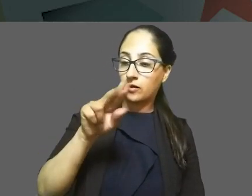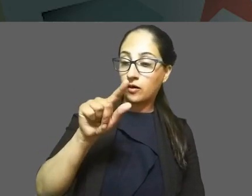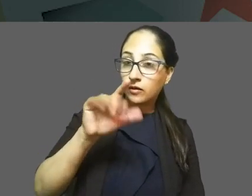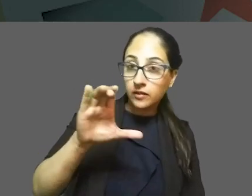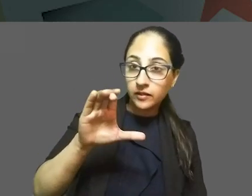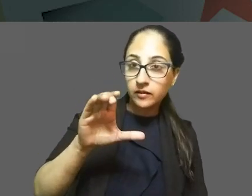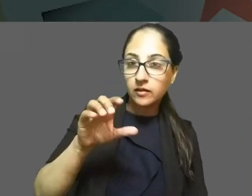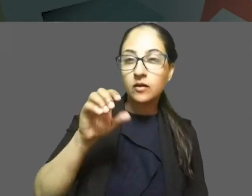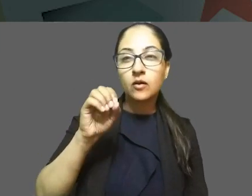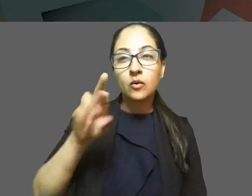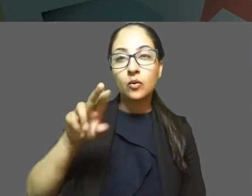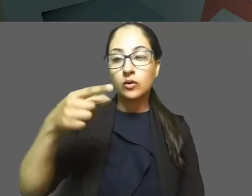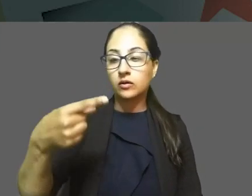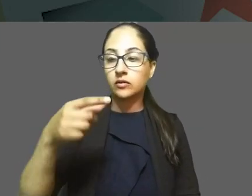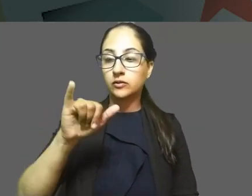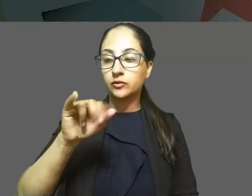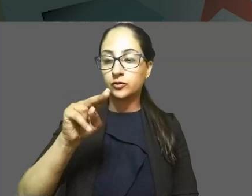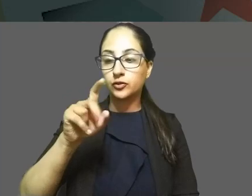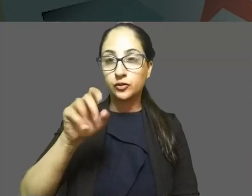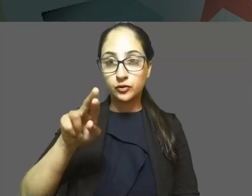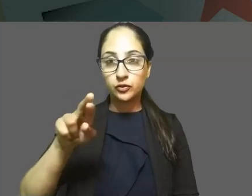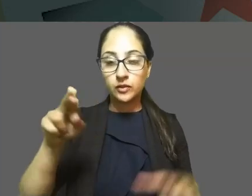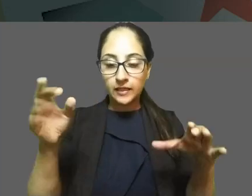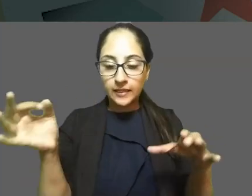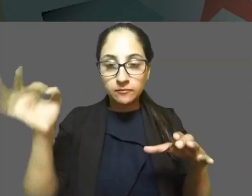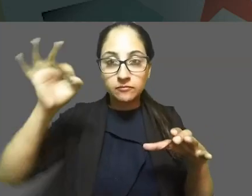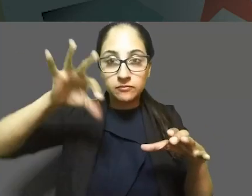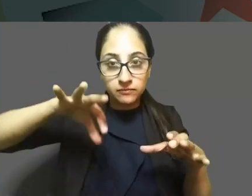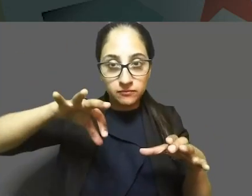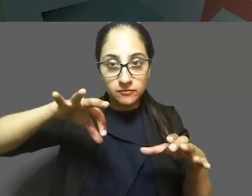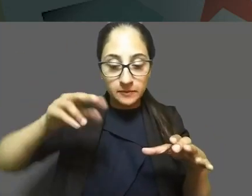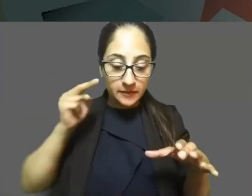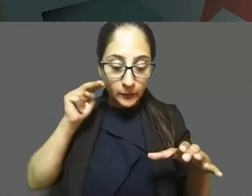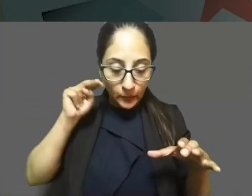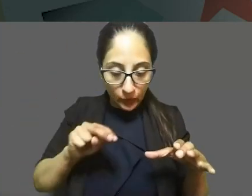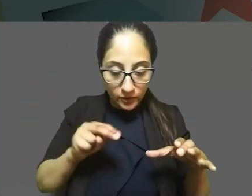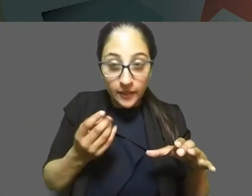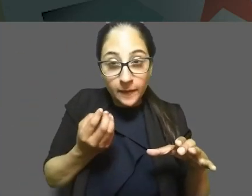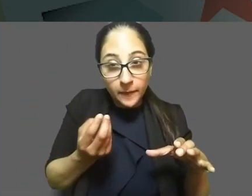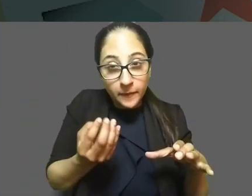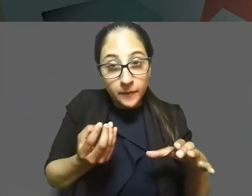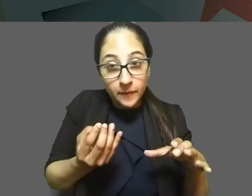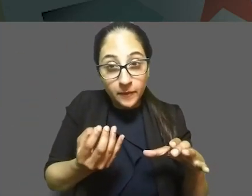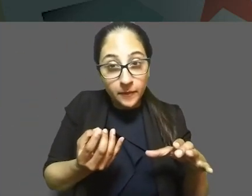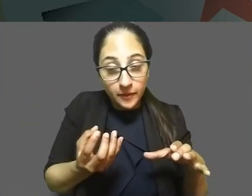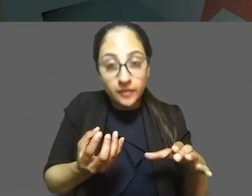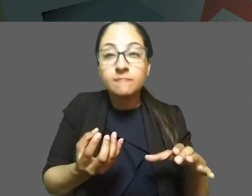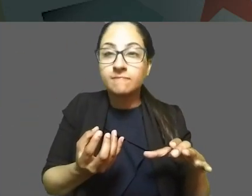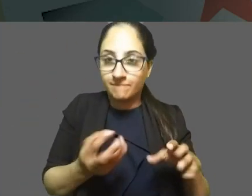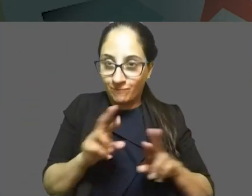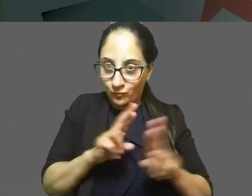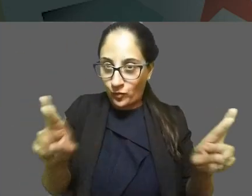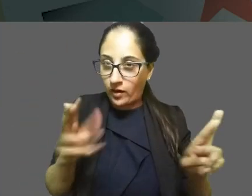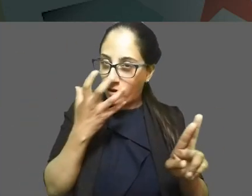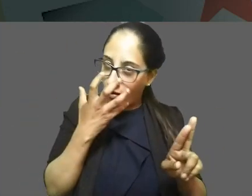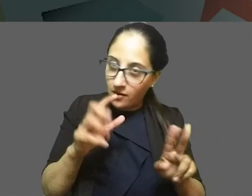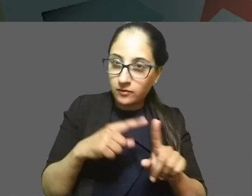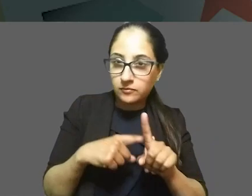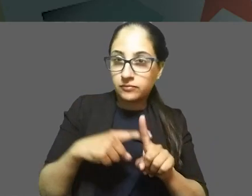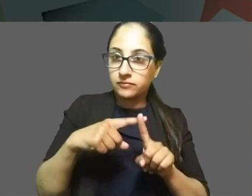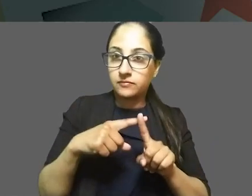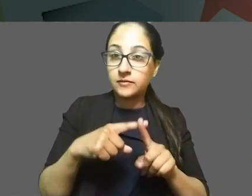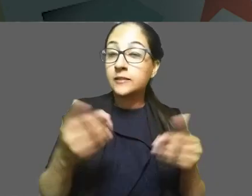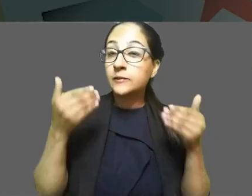of my garlic or ginger and see if it starts sizzling. And mine has gone ahead and started sizzling